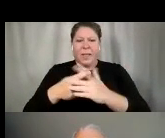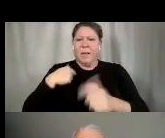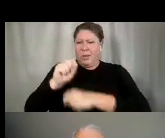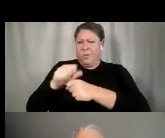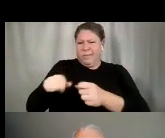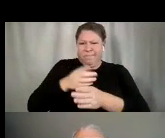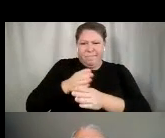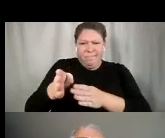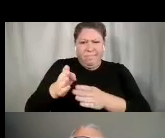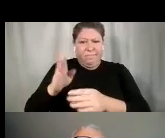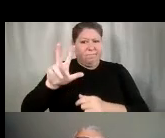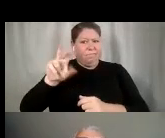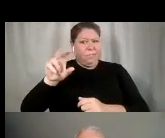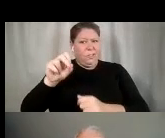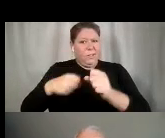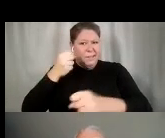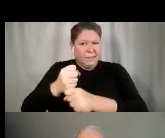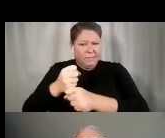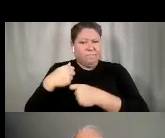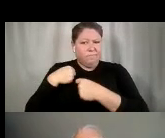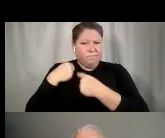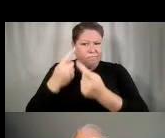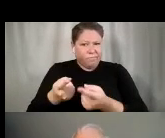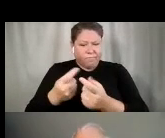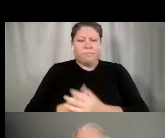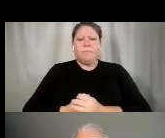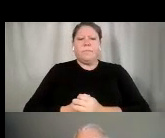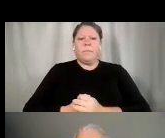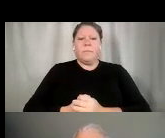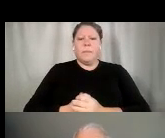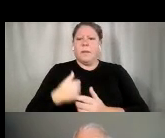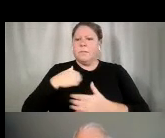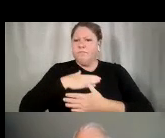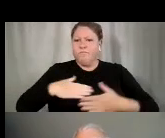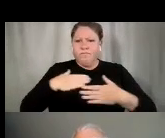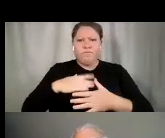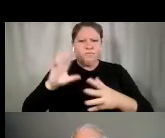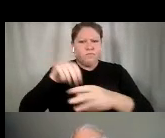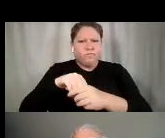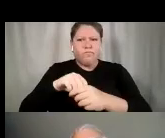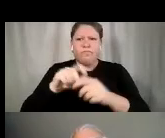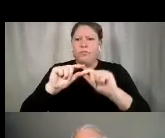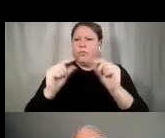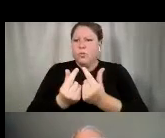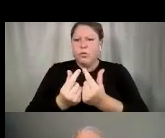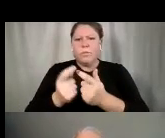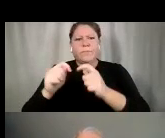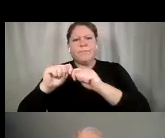and I really enjoy being able to work with groups, work with teams, and then also work